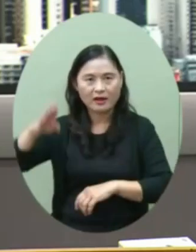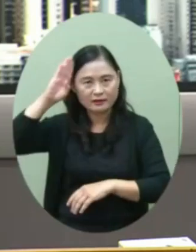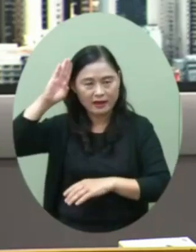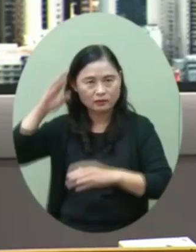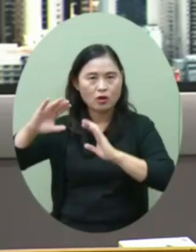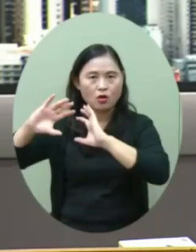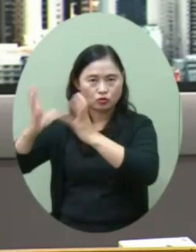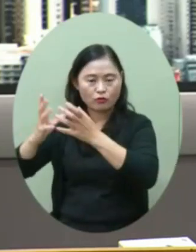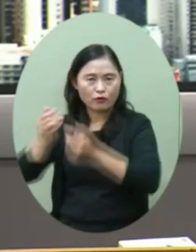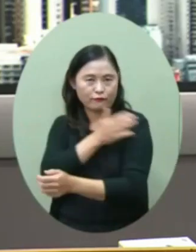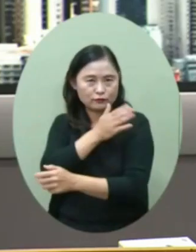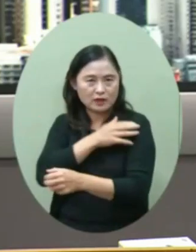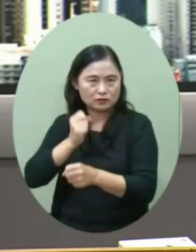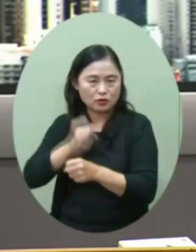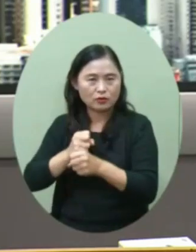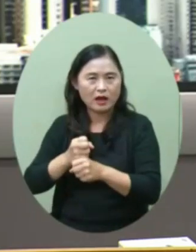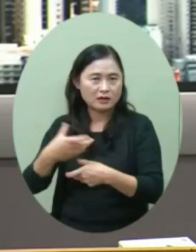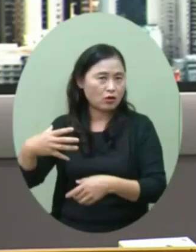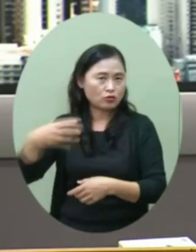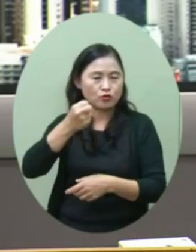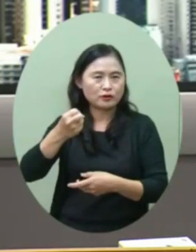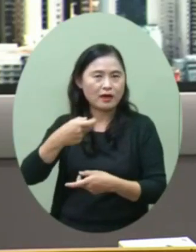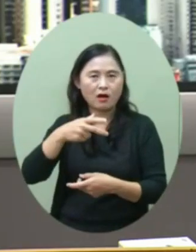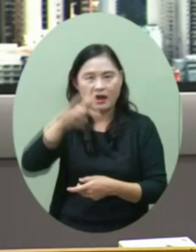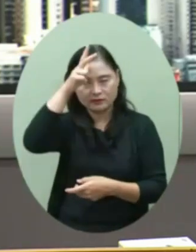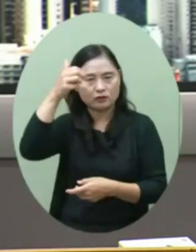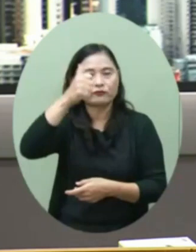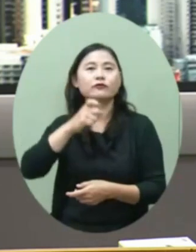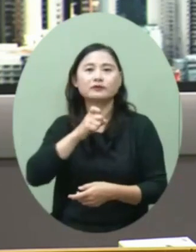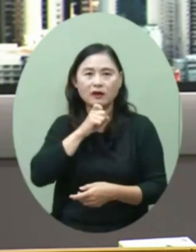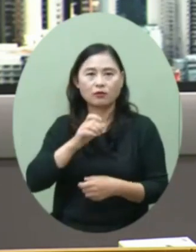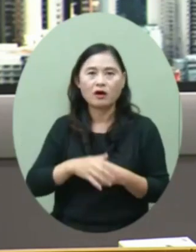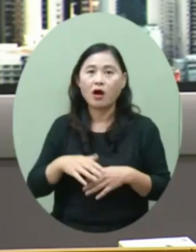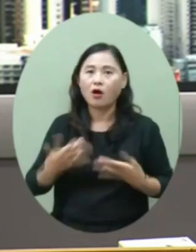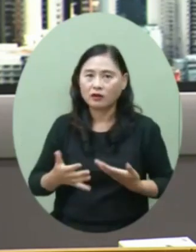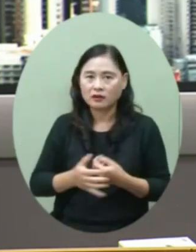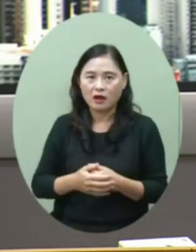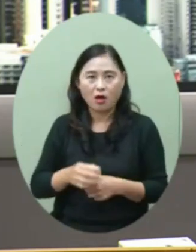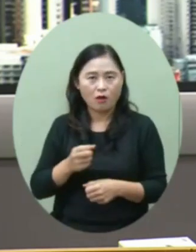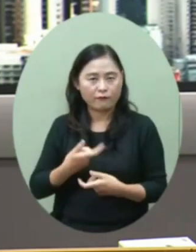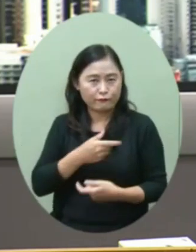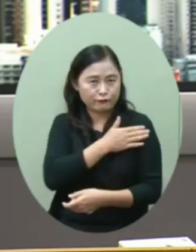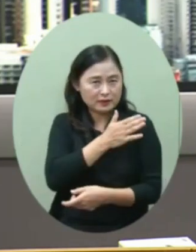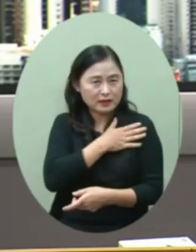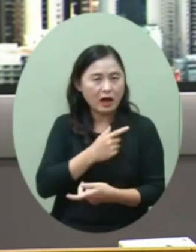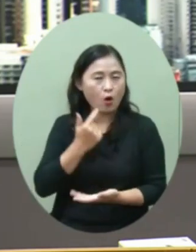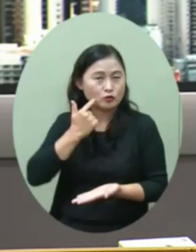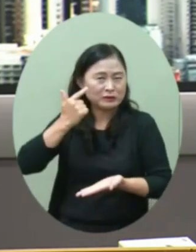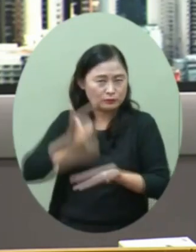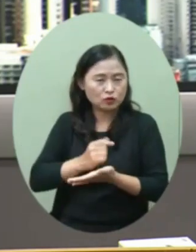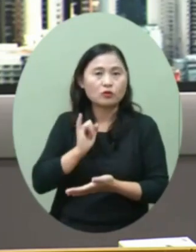But as I said, this is because we are dealing with very serious offenses. And the chief executive, as